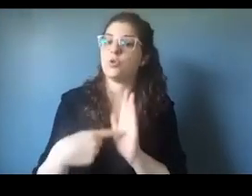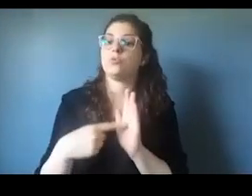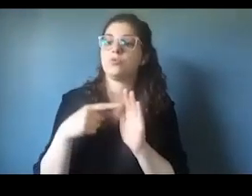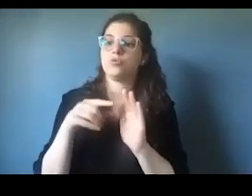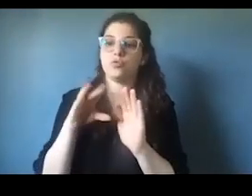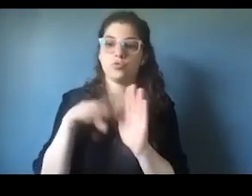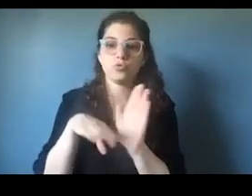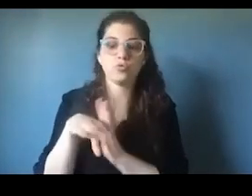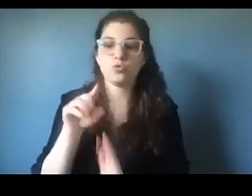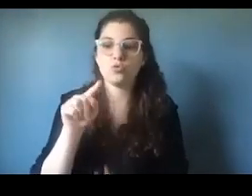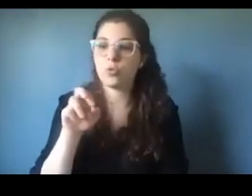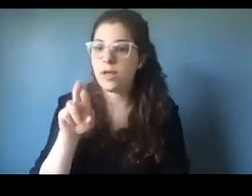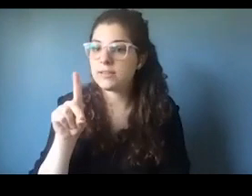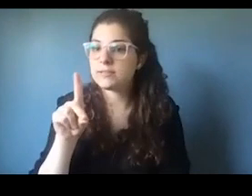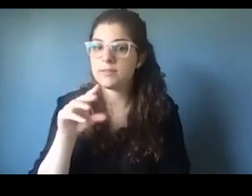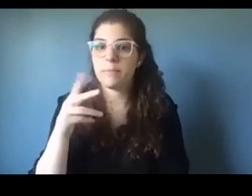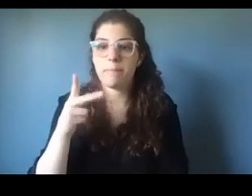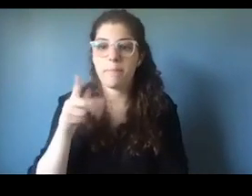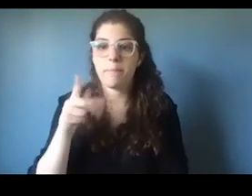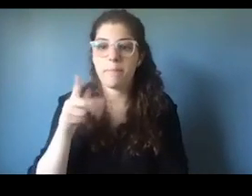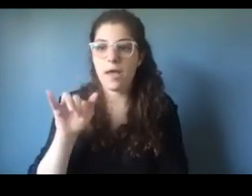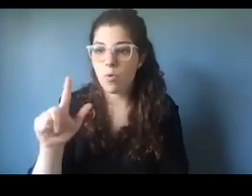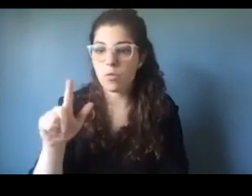payroll punches over time, and shows that